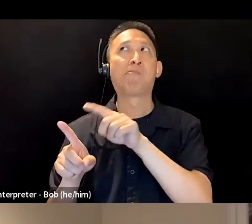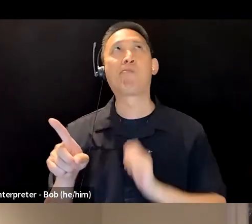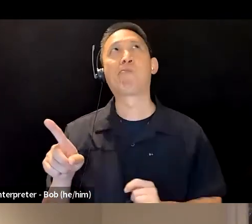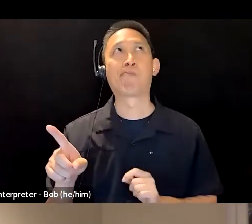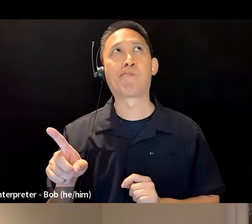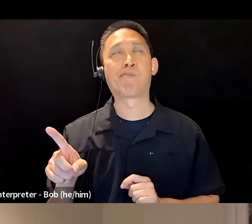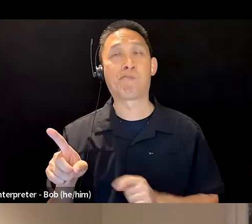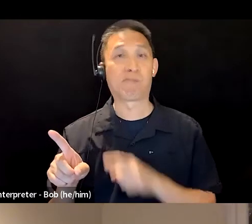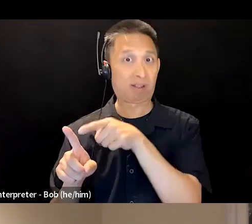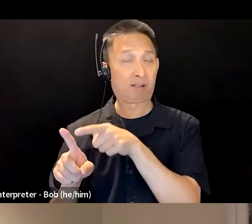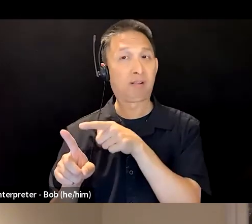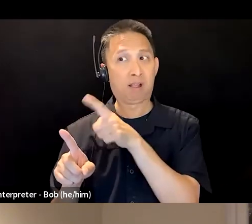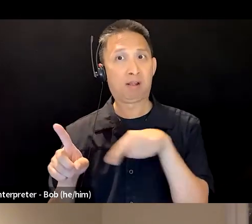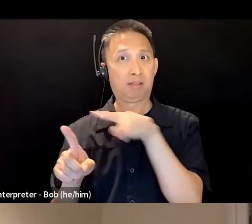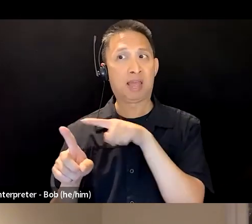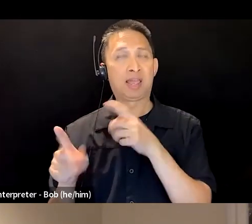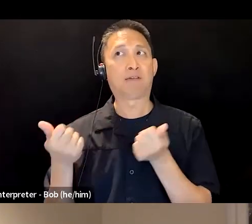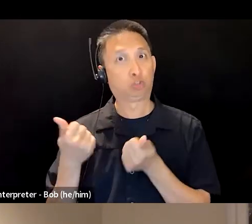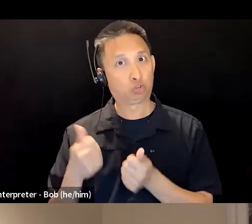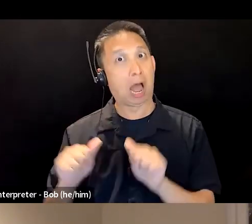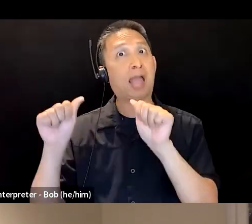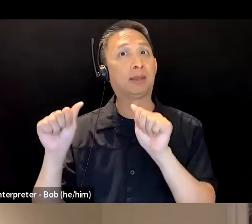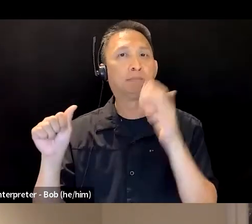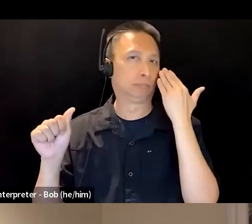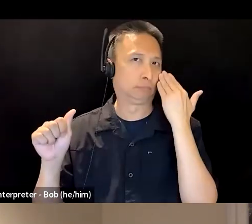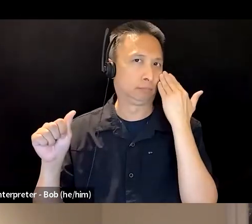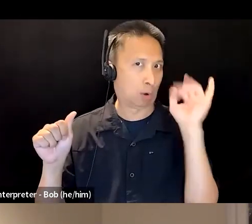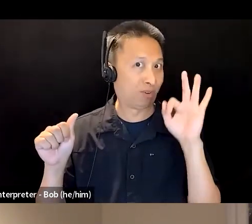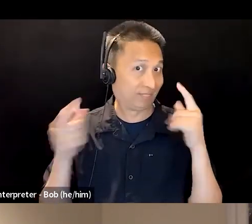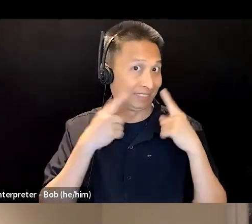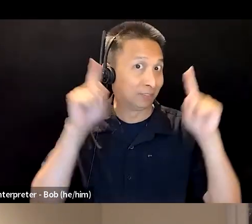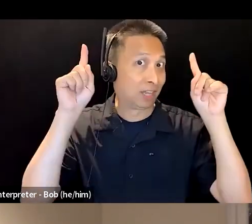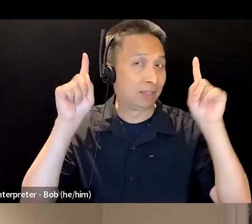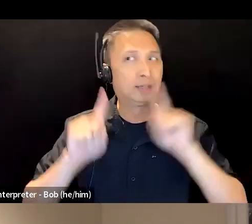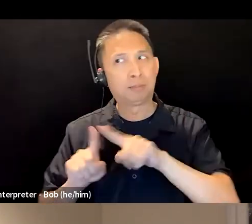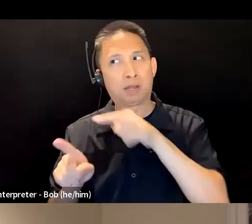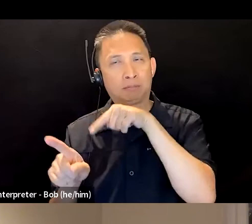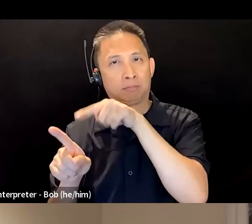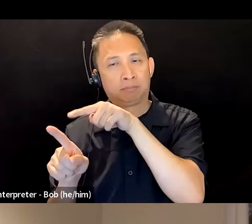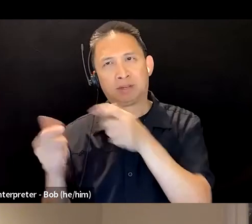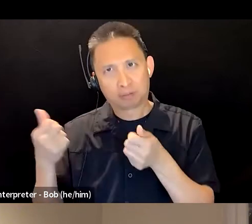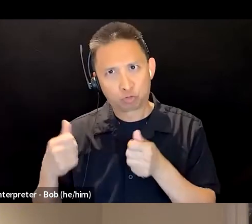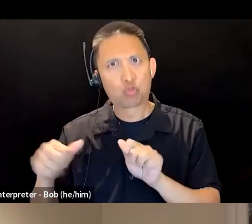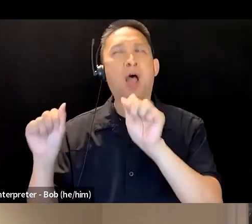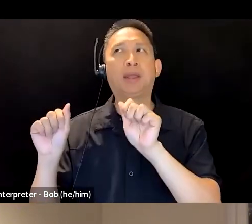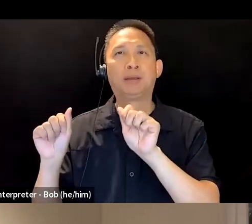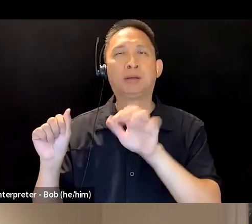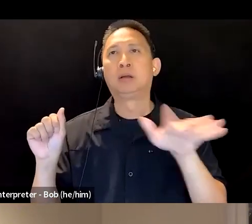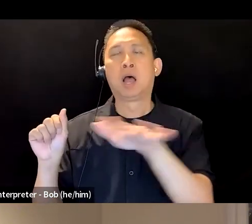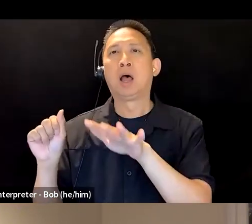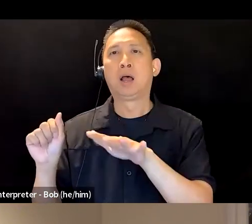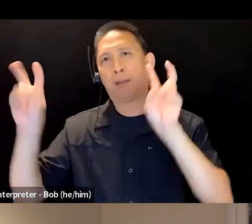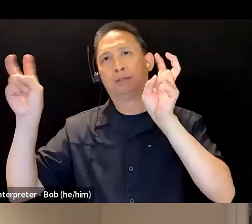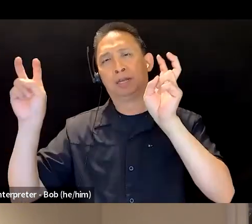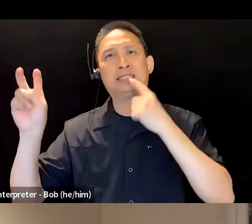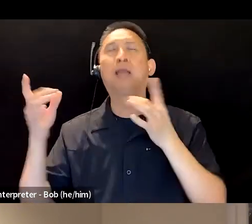they have tried, I don't know how successfully the mandate has always been for the public good,